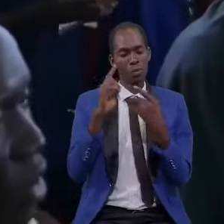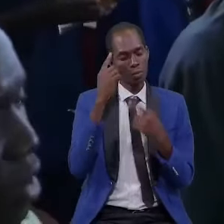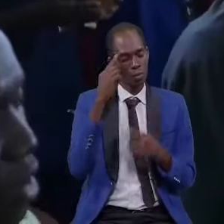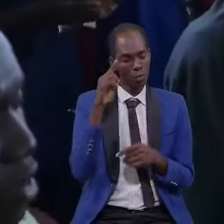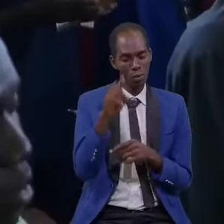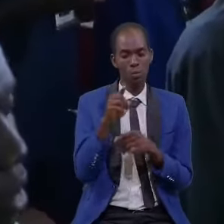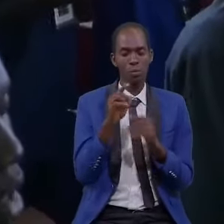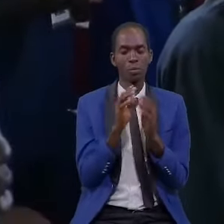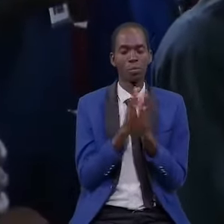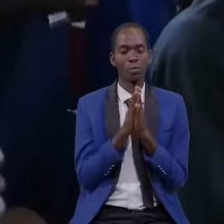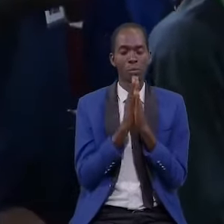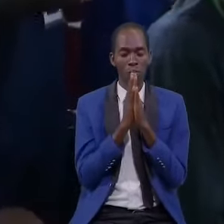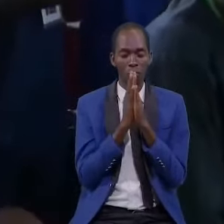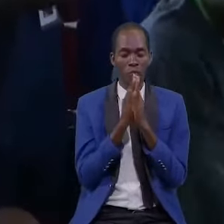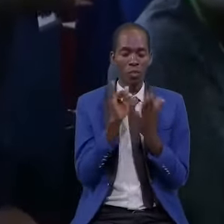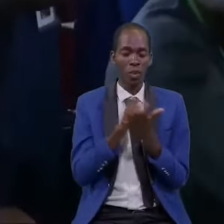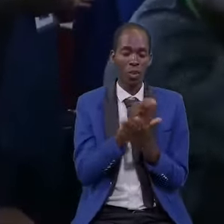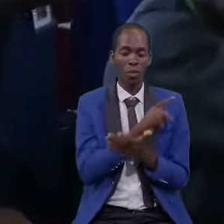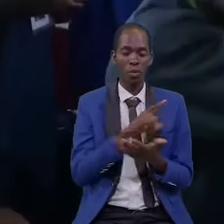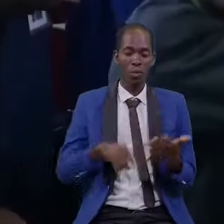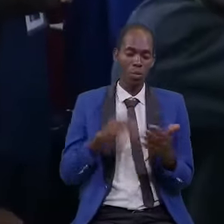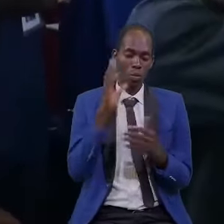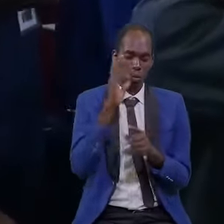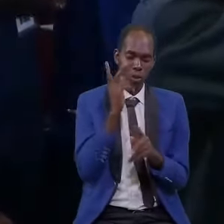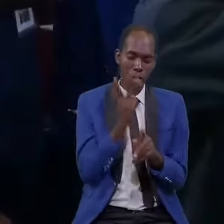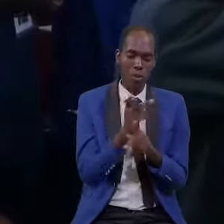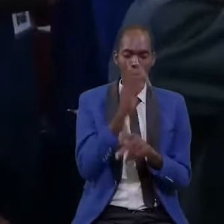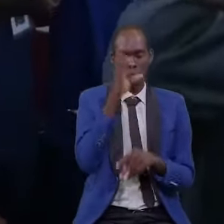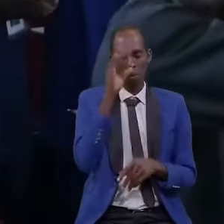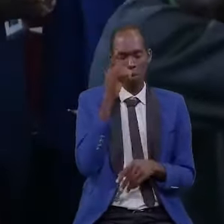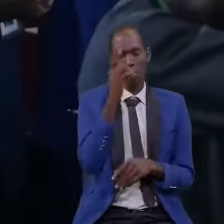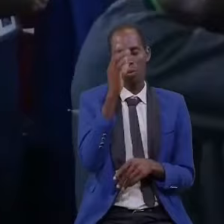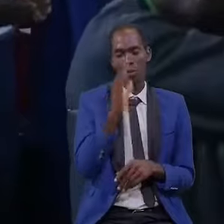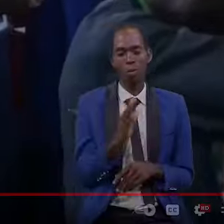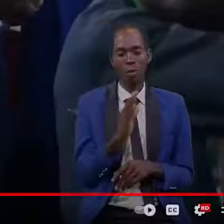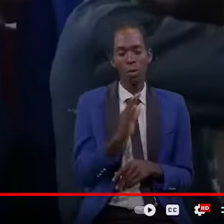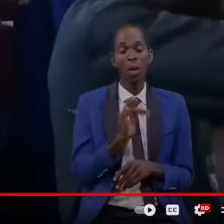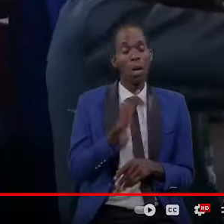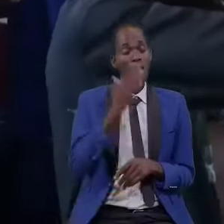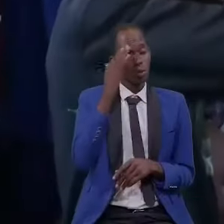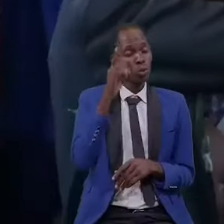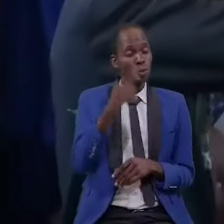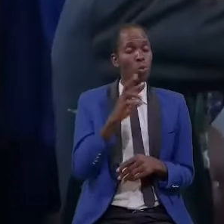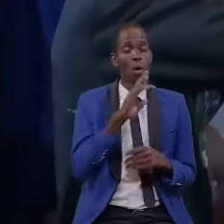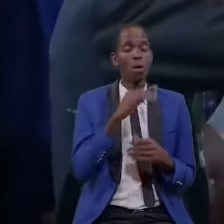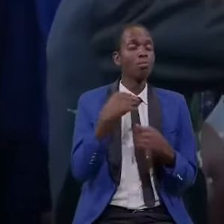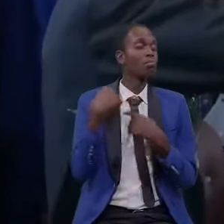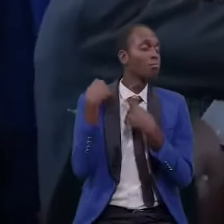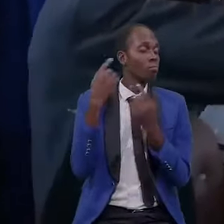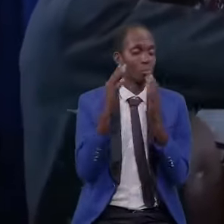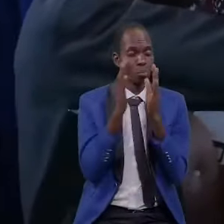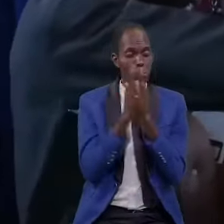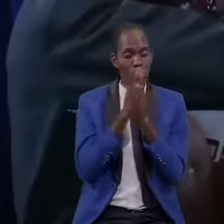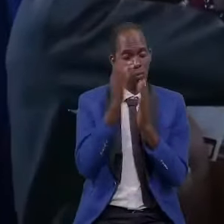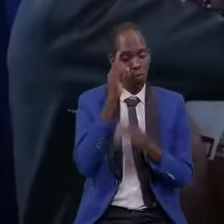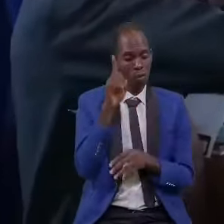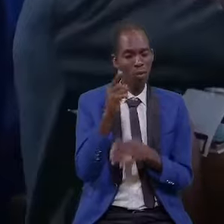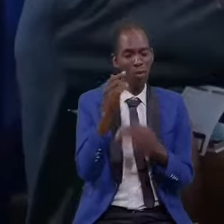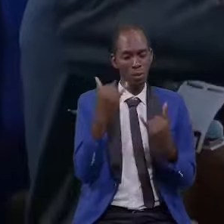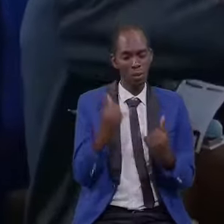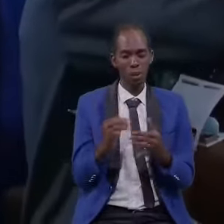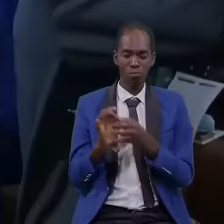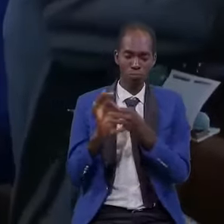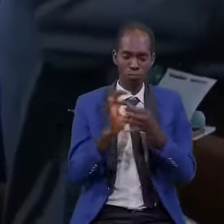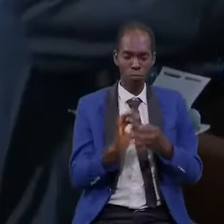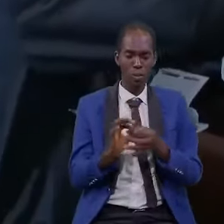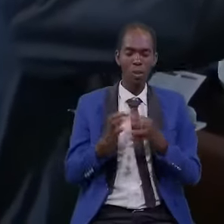will keep him. The Lord will sustain him. I know you have been praying for him too. Let's jointly pray for him.